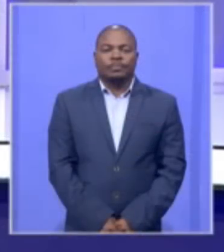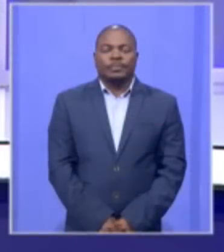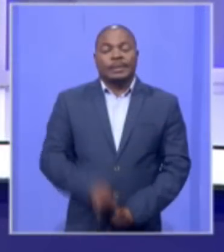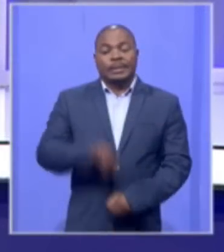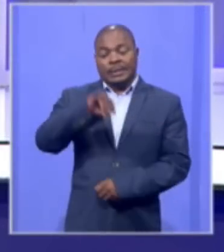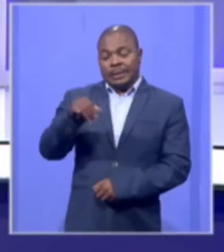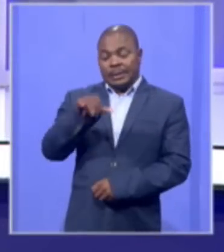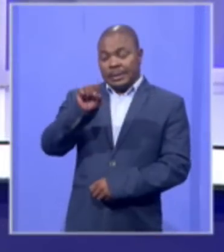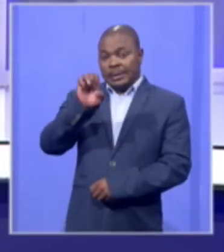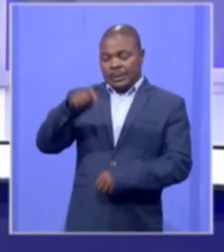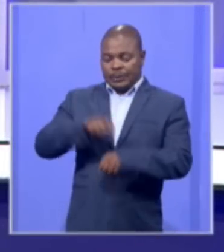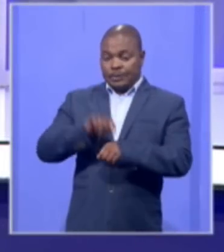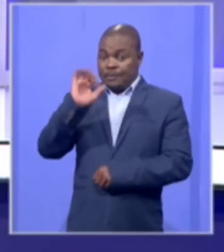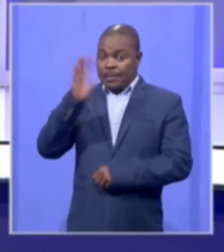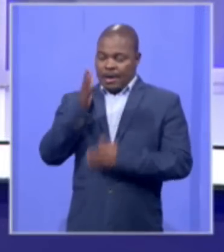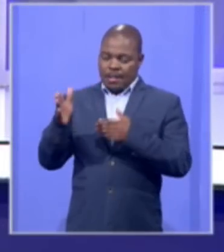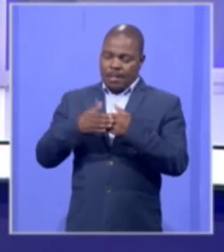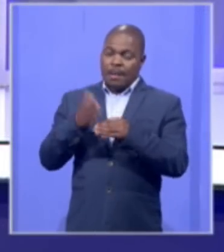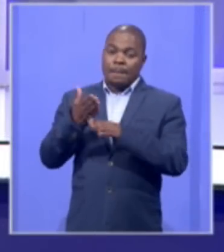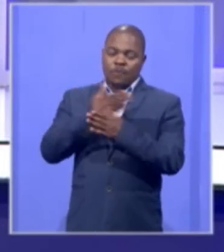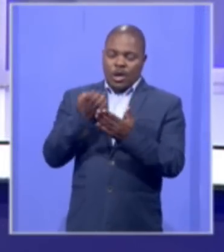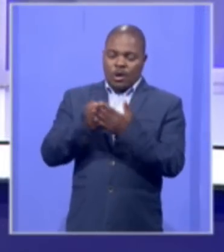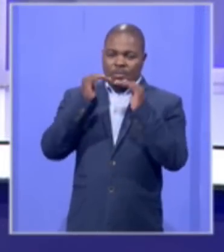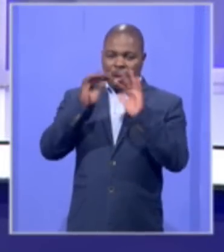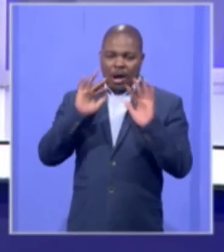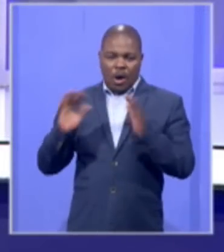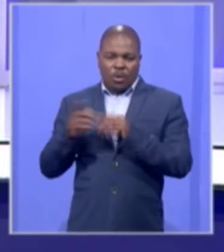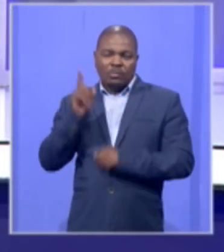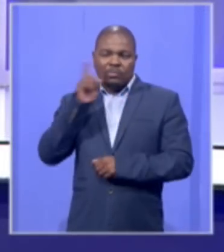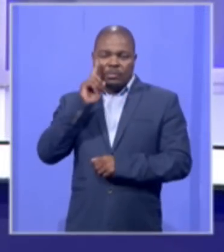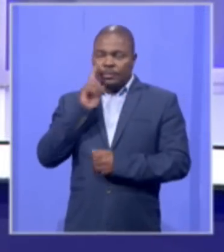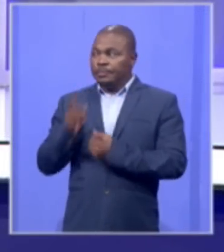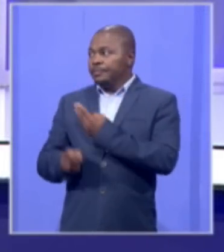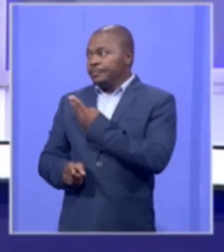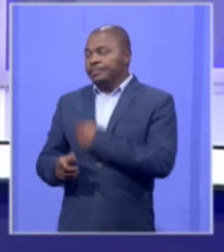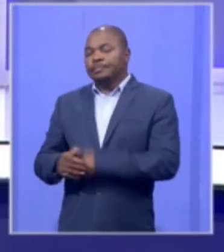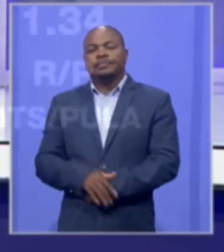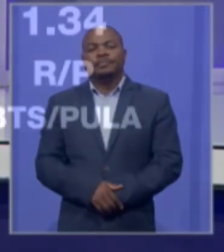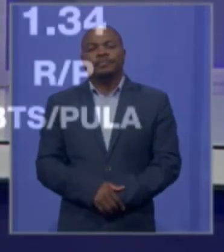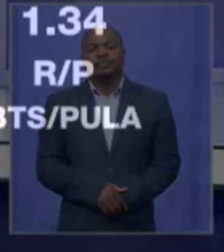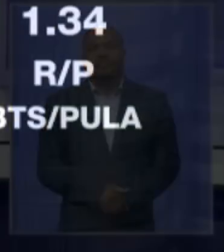Mebaraka ya dišere tše e tswaletše pejana iring ya bohlano bjalo a re boneng gore e šomile bjang.